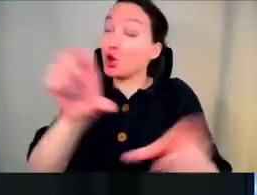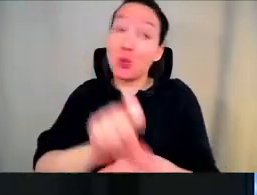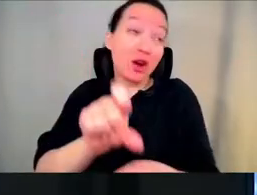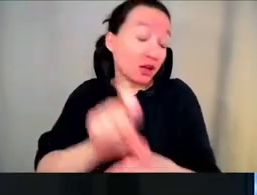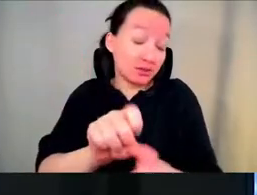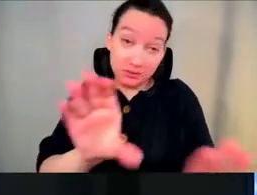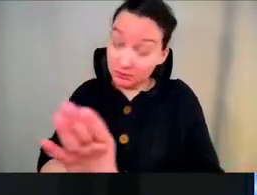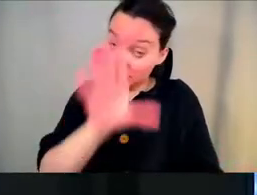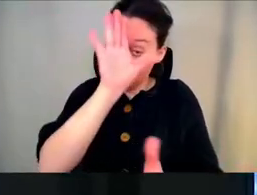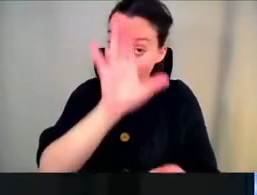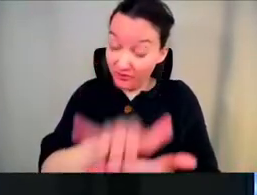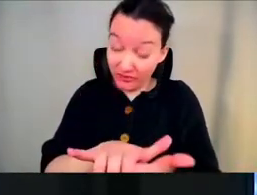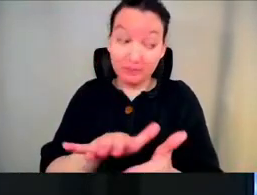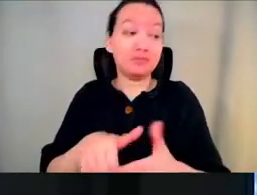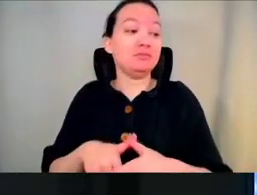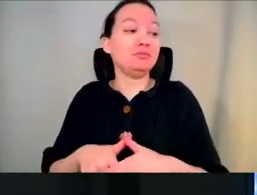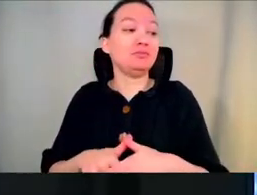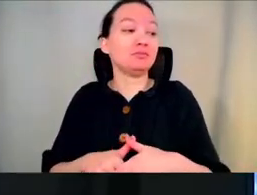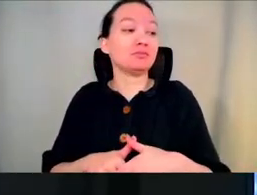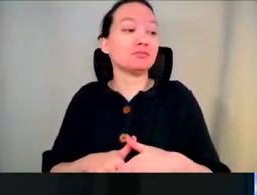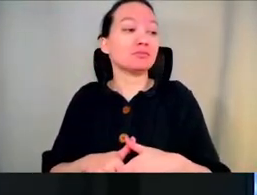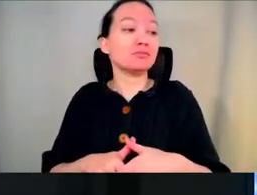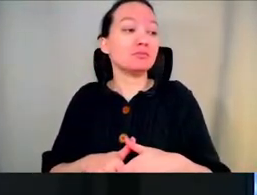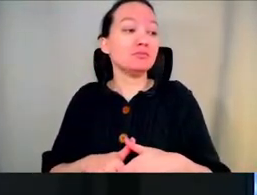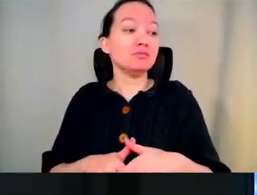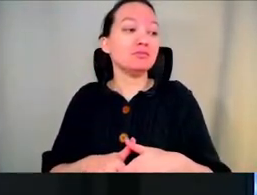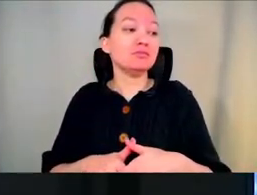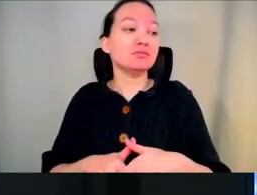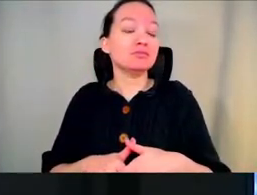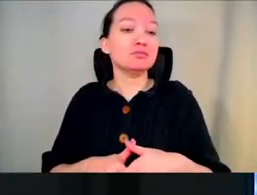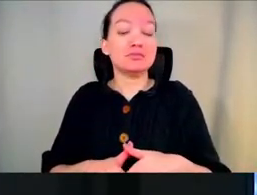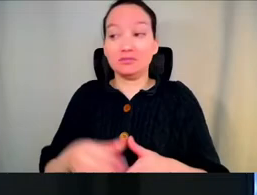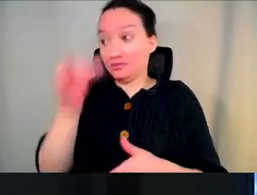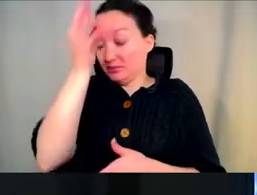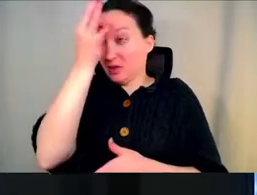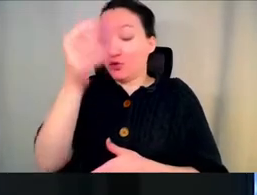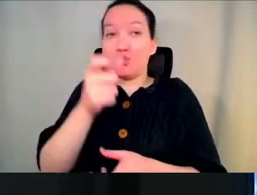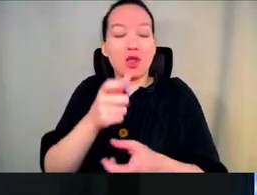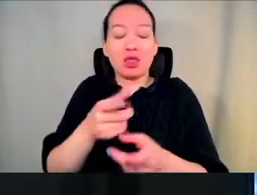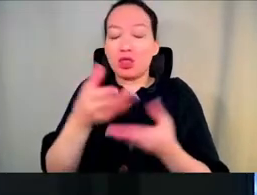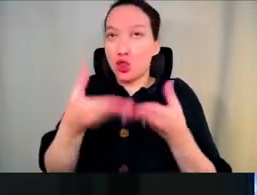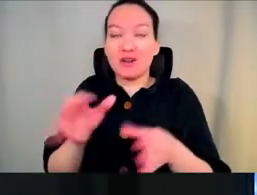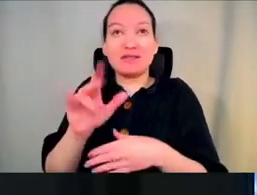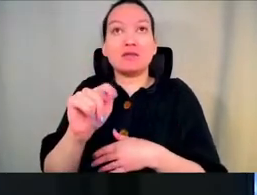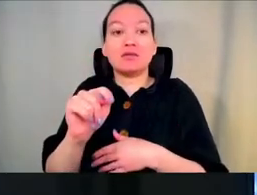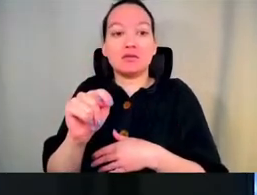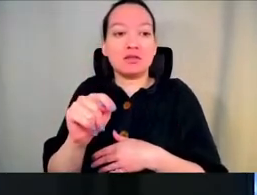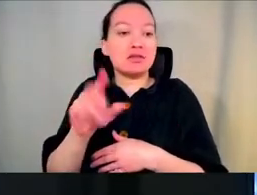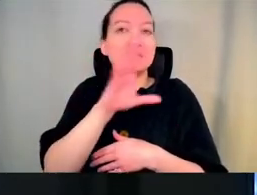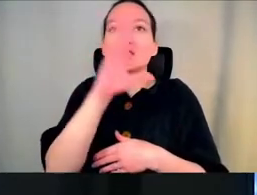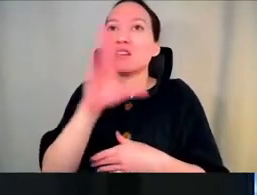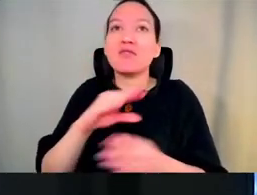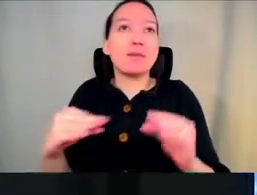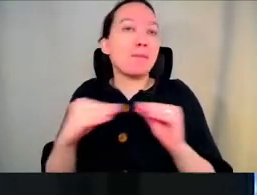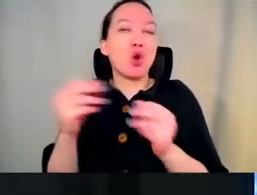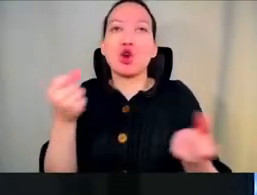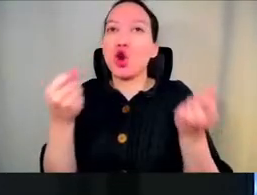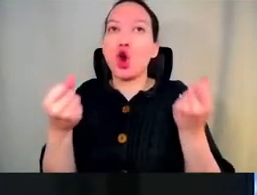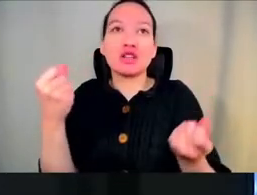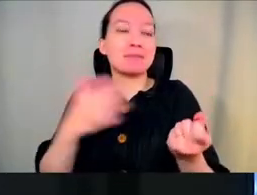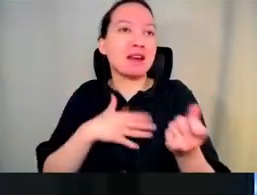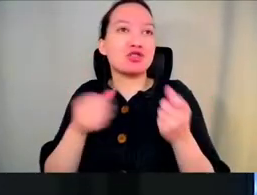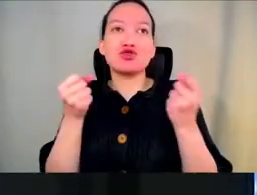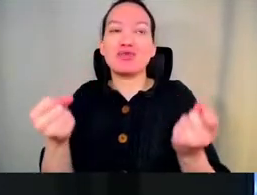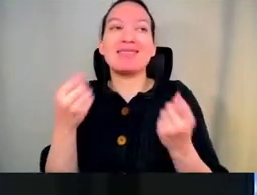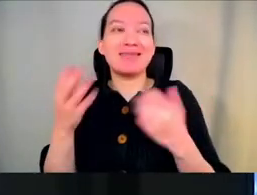okay? Believe, okay? Because there were so many times we almost lost it. It was the worst idea. There's never been more cars on my street than there